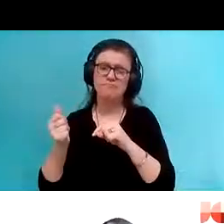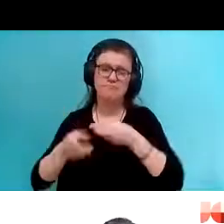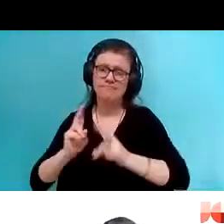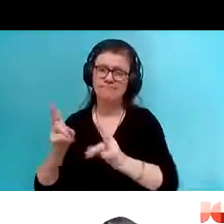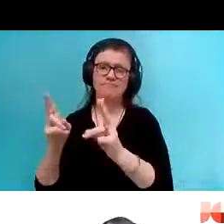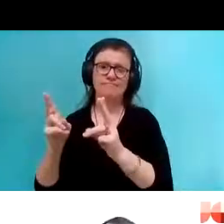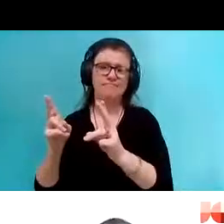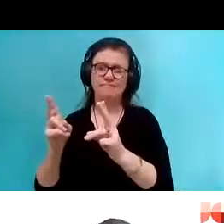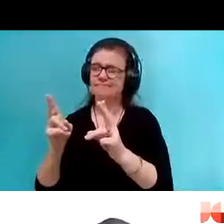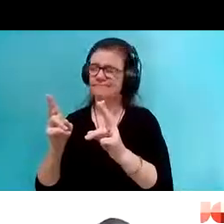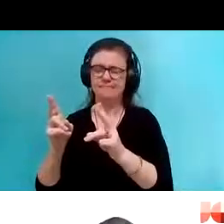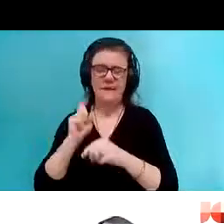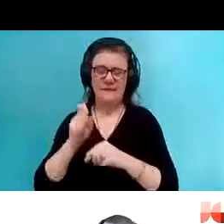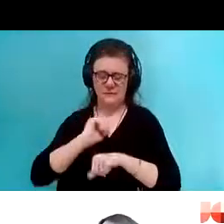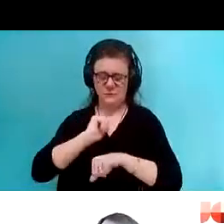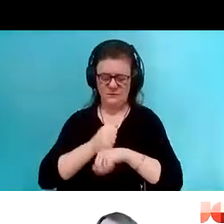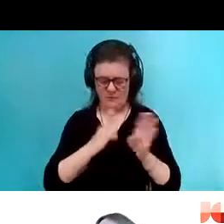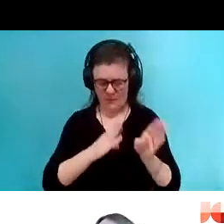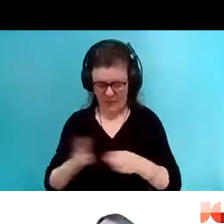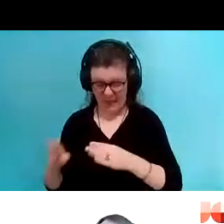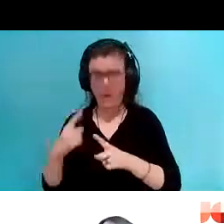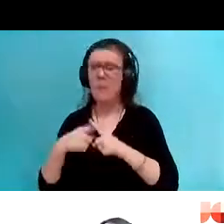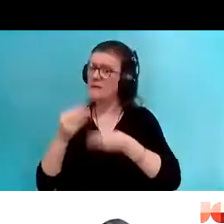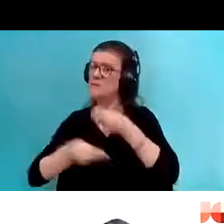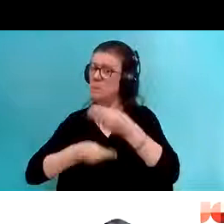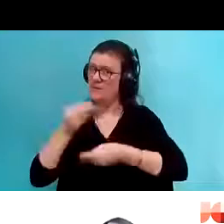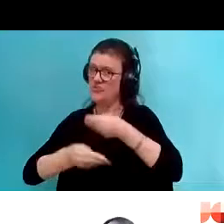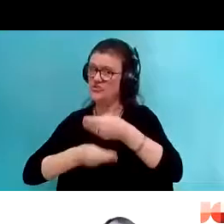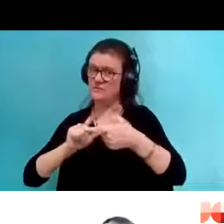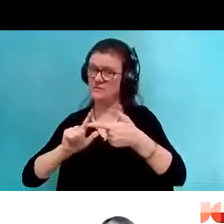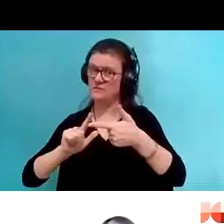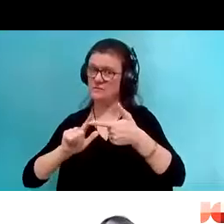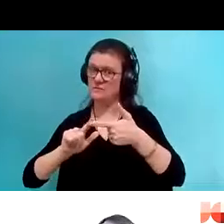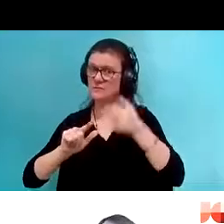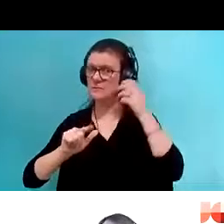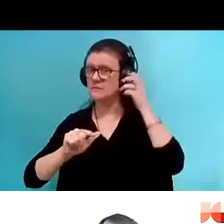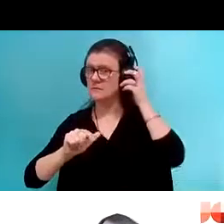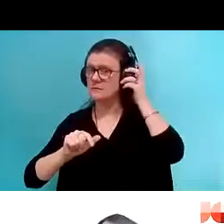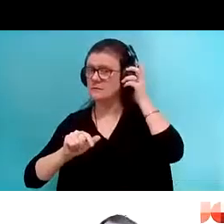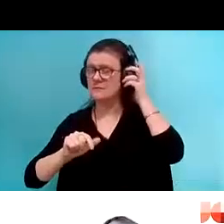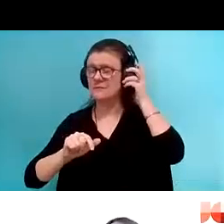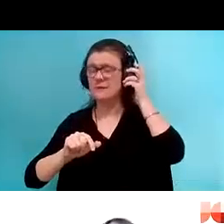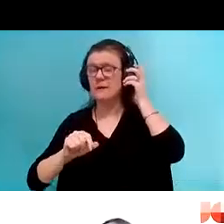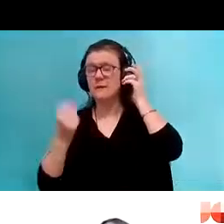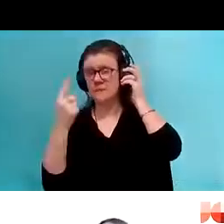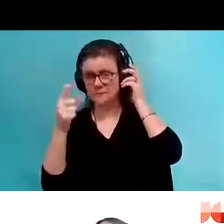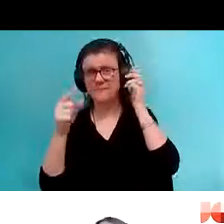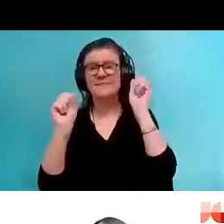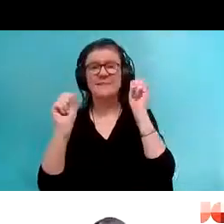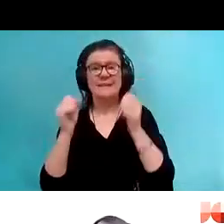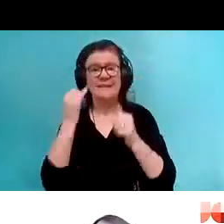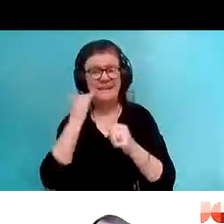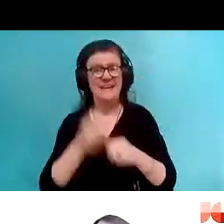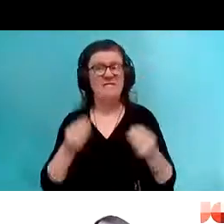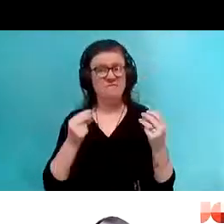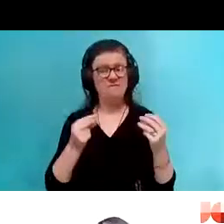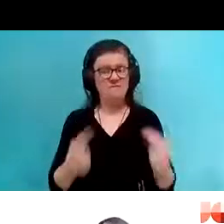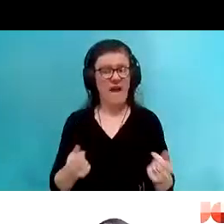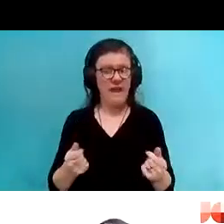to plan and you need to budget for this as well. And it's very easy to make mistakes if you're trying to do things